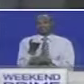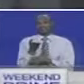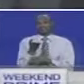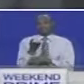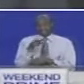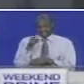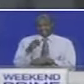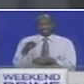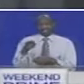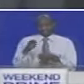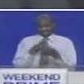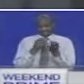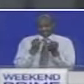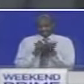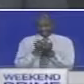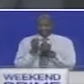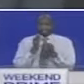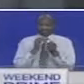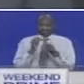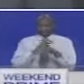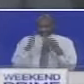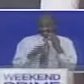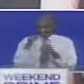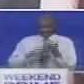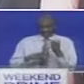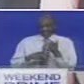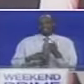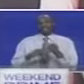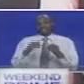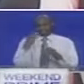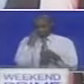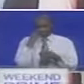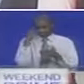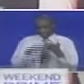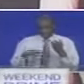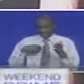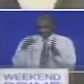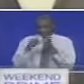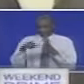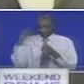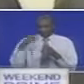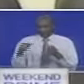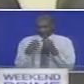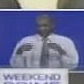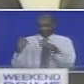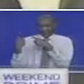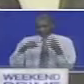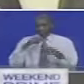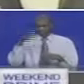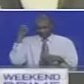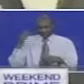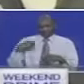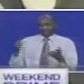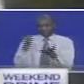This weekend, Deputy President William Ruto is fighting to put out the fiery debate sparked by President Uhuru Kenyatta's